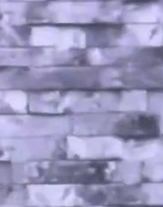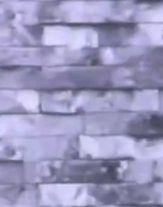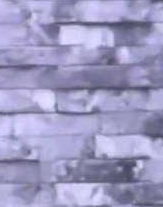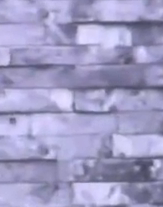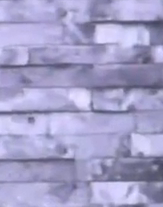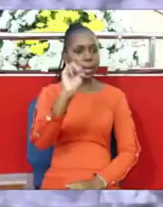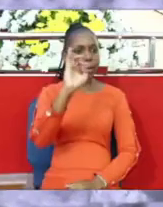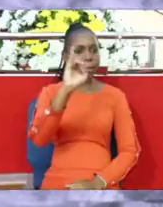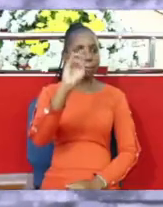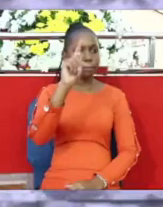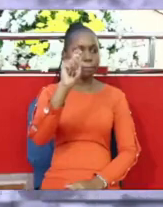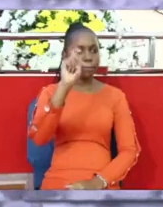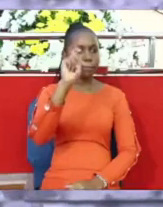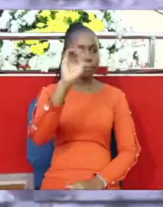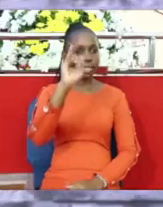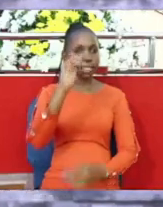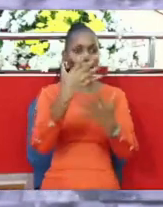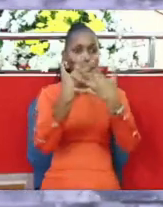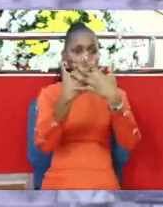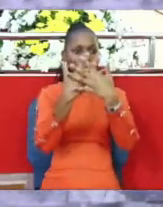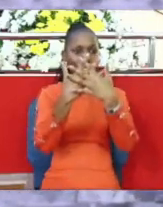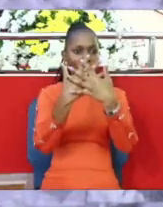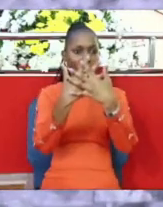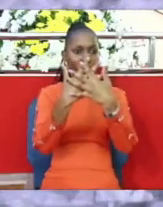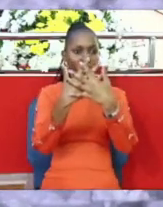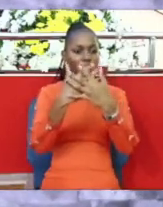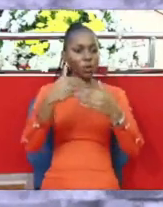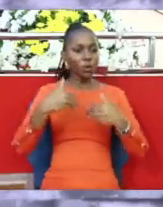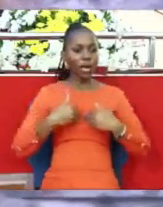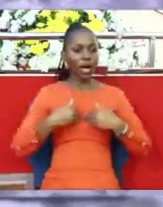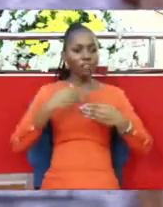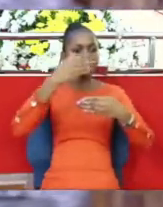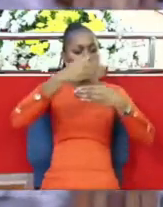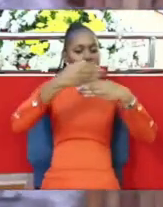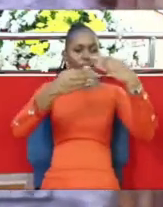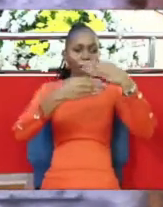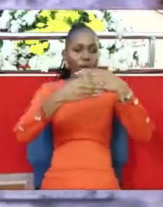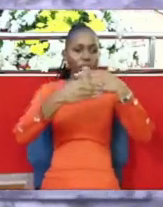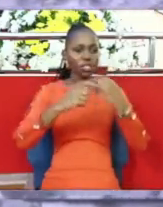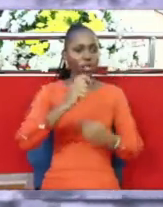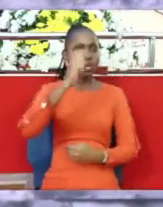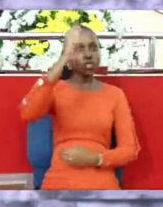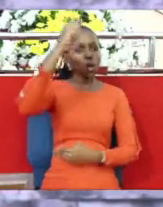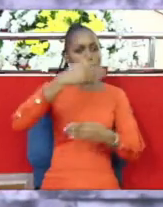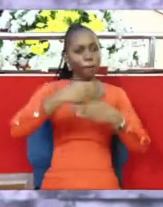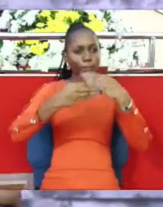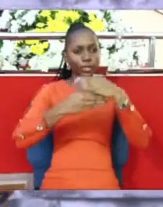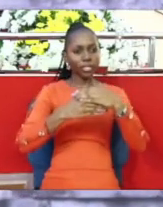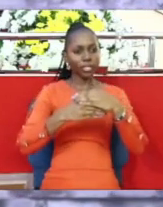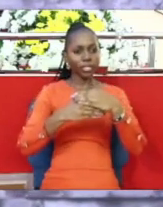Na ukaingia kile ya maximum. There are towers all over. Kunayo minara kila mahali. Those towers. Ya minara ile. They both help